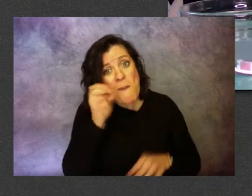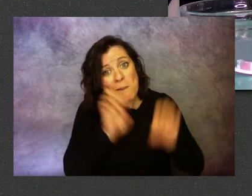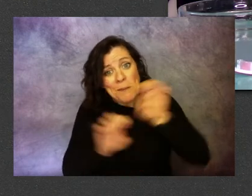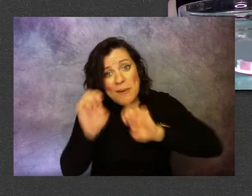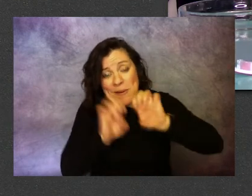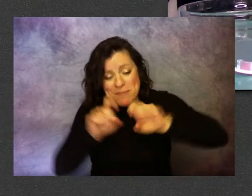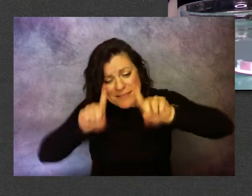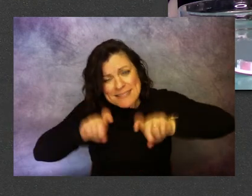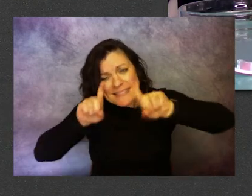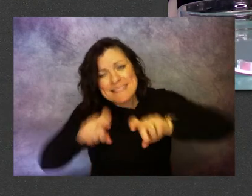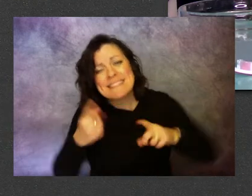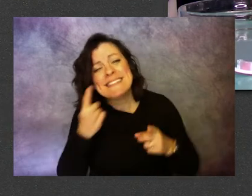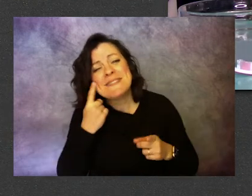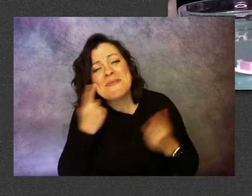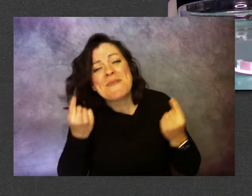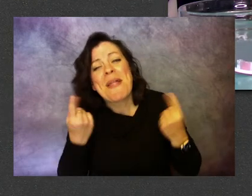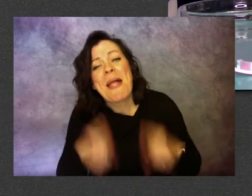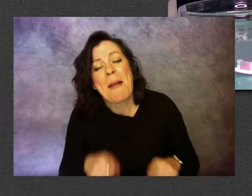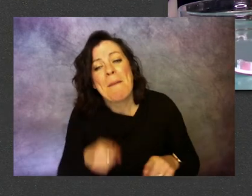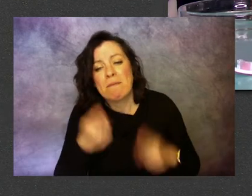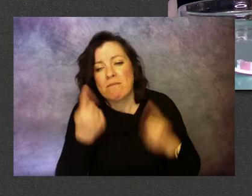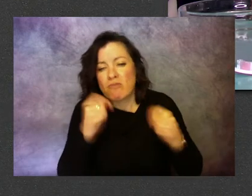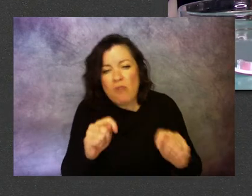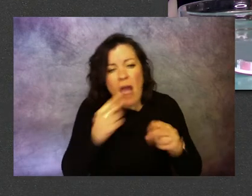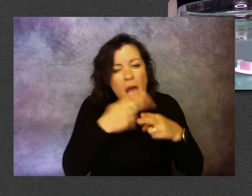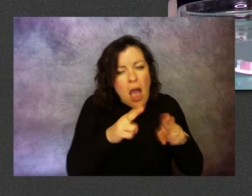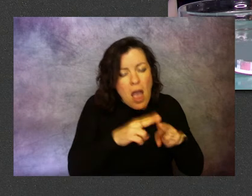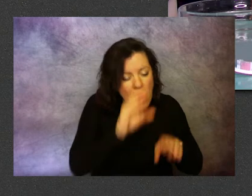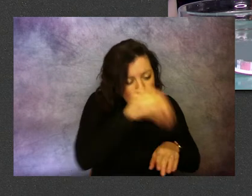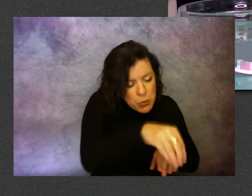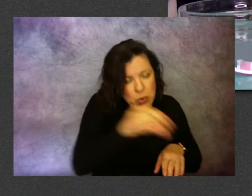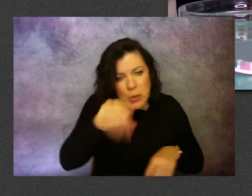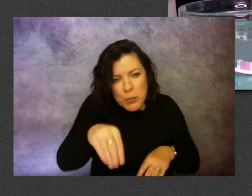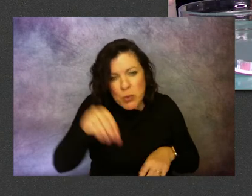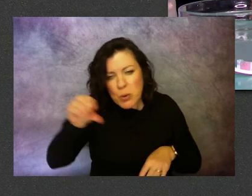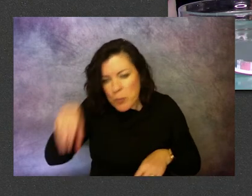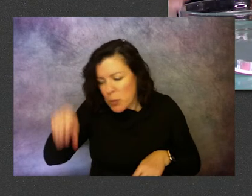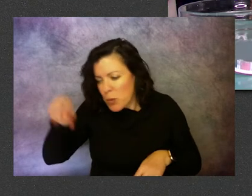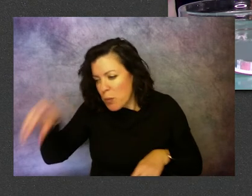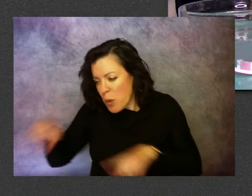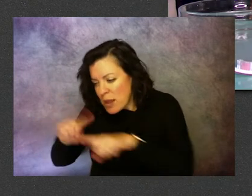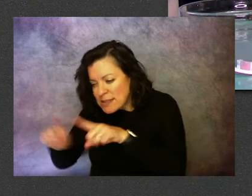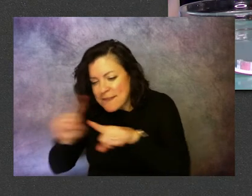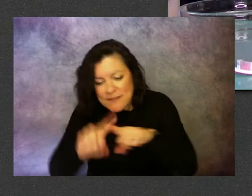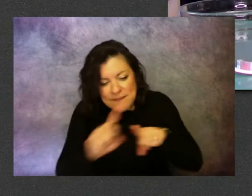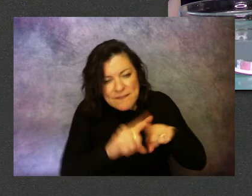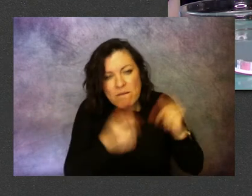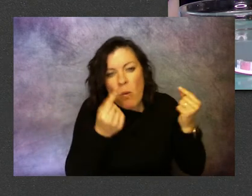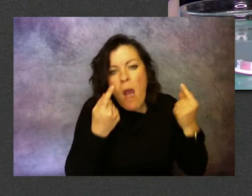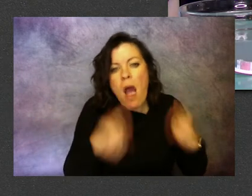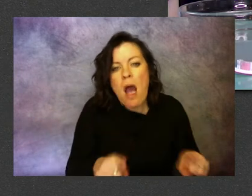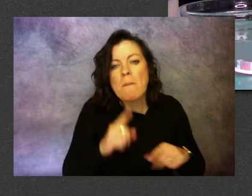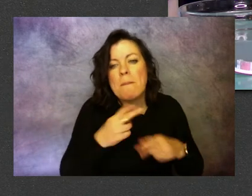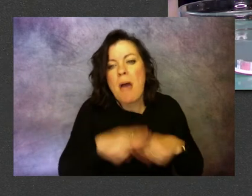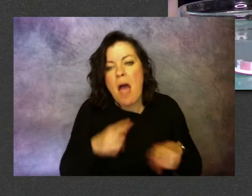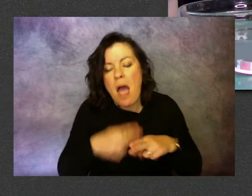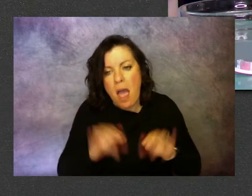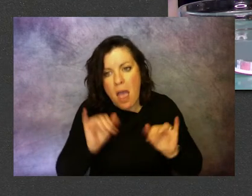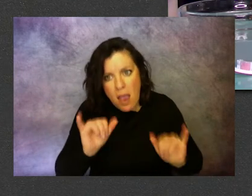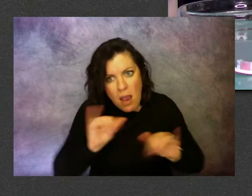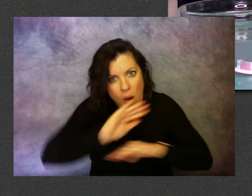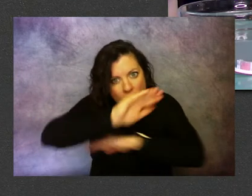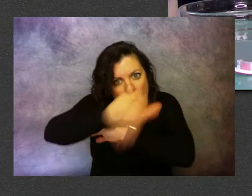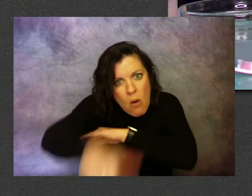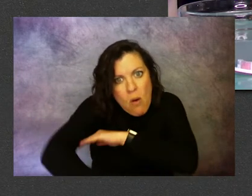putting eggs in different liquids to see overnight, to see what would happen